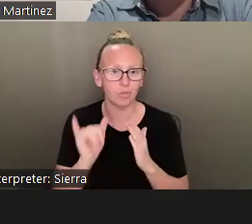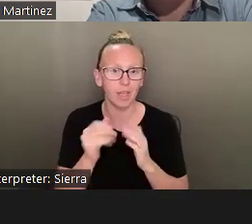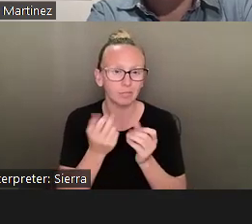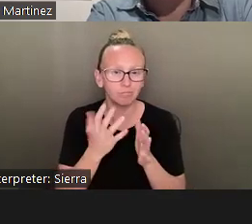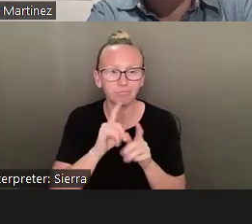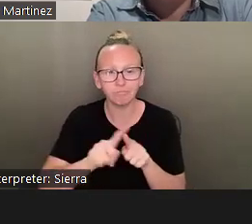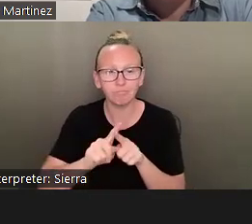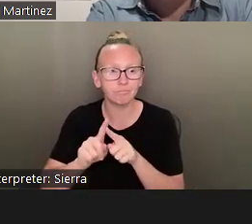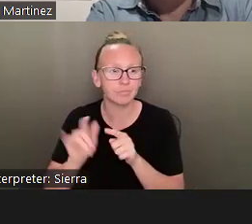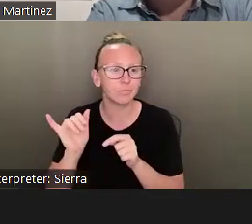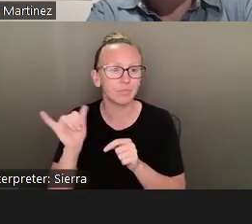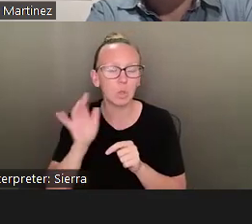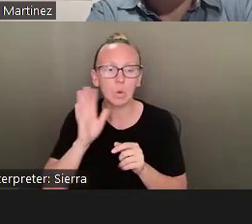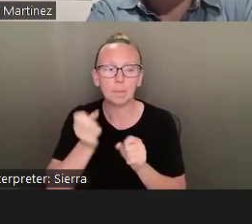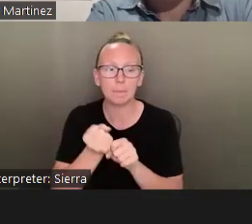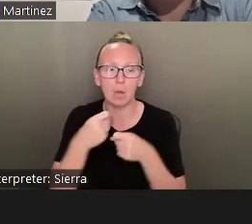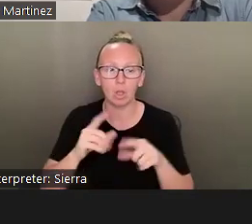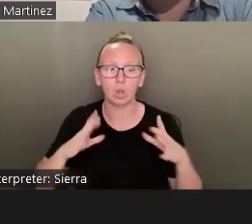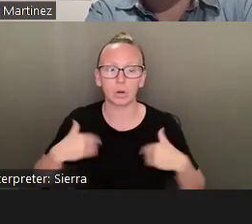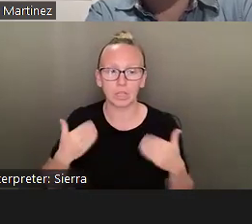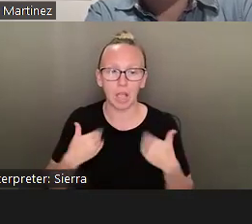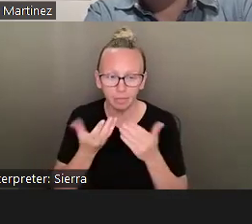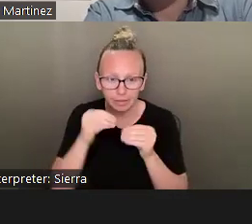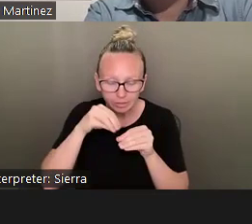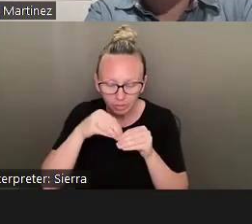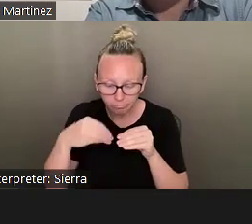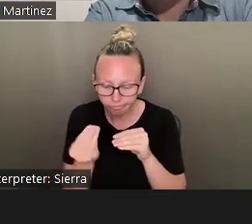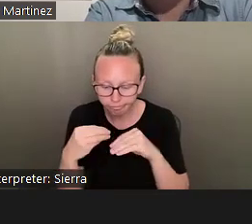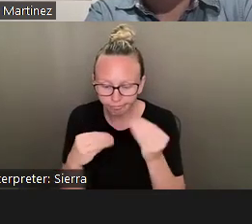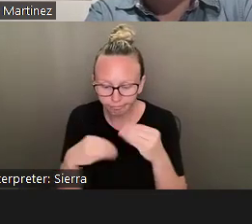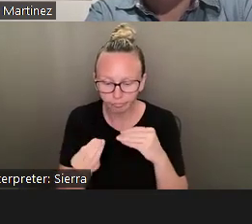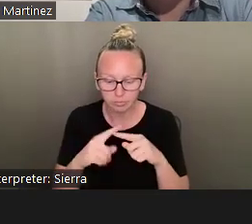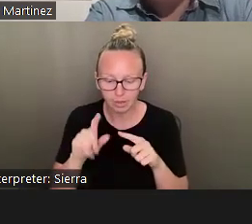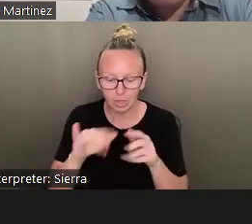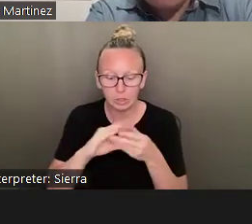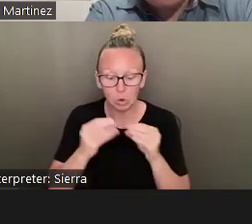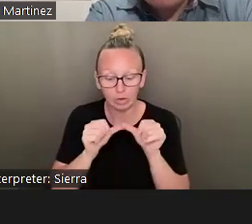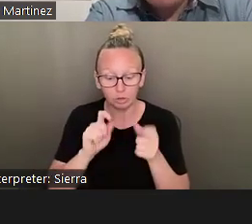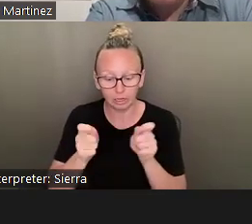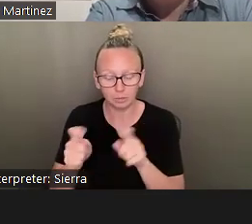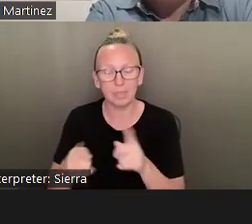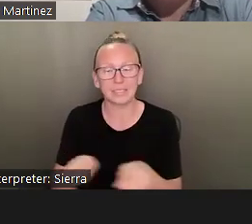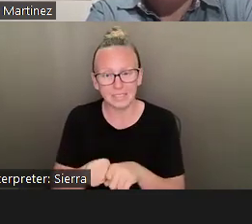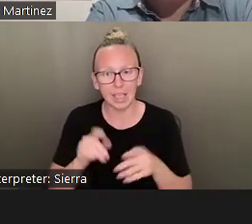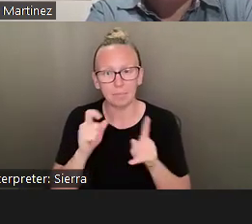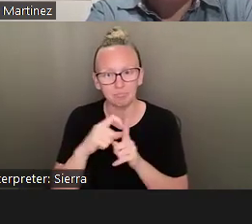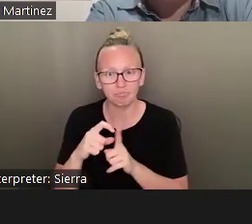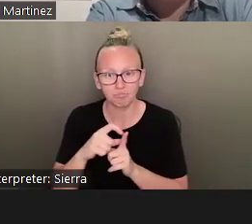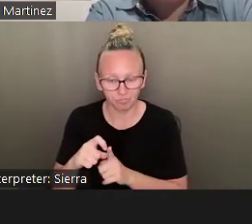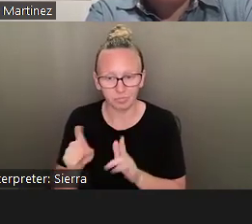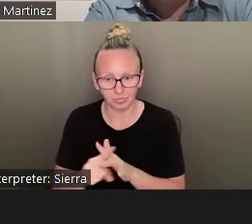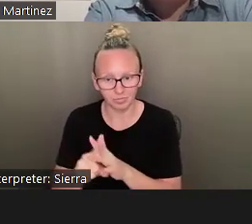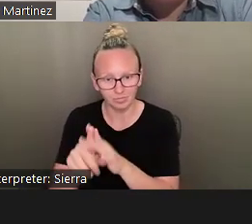Crayola marker. The dream story keeps changing, but with the same figures appearing in different